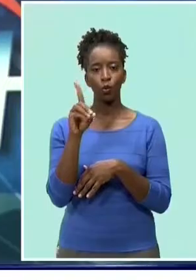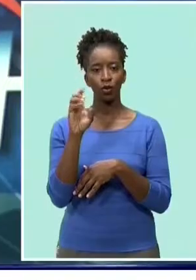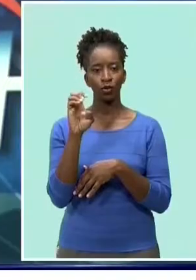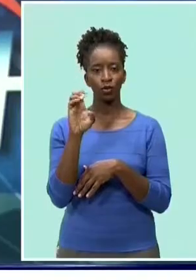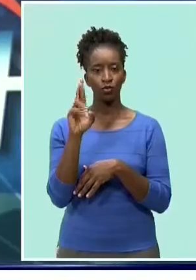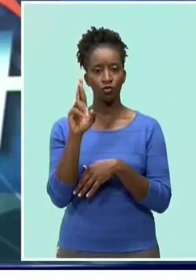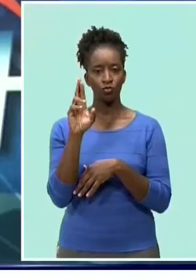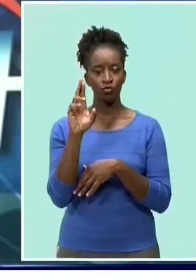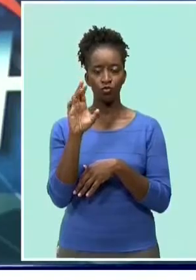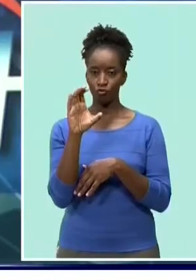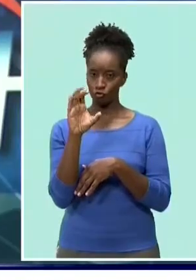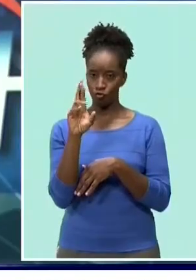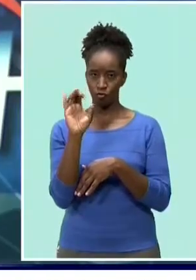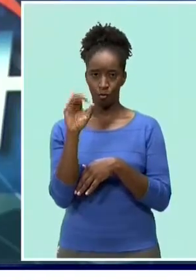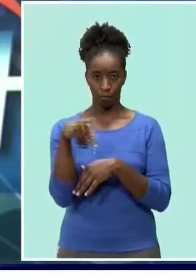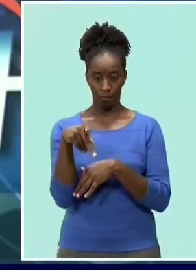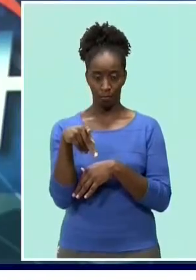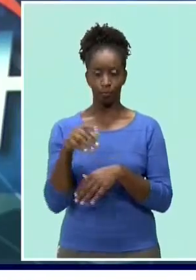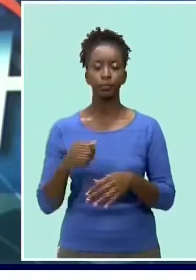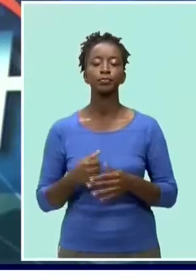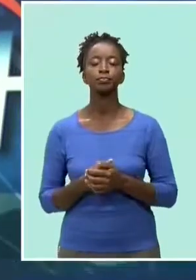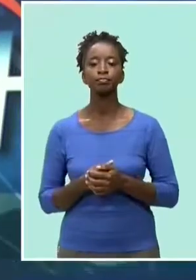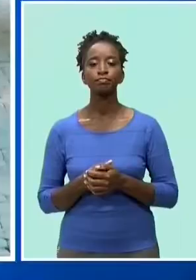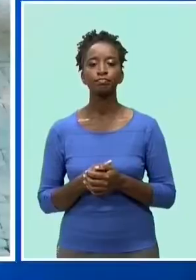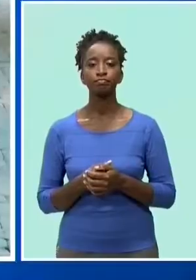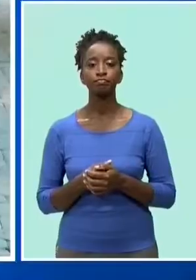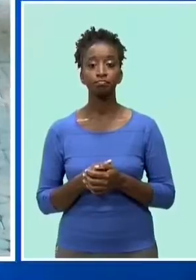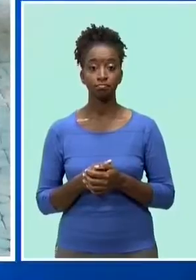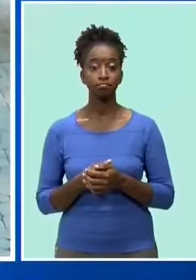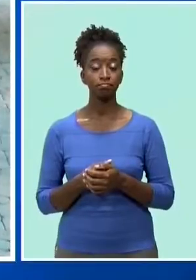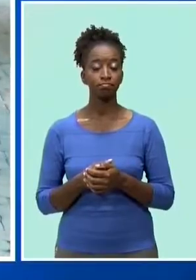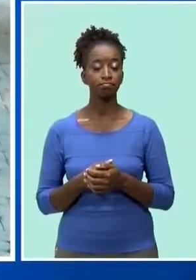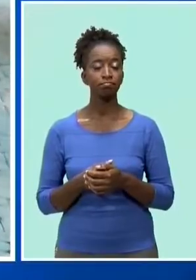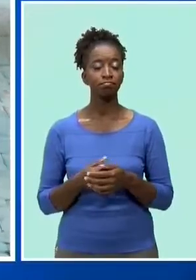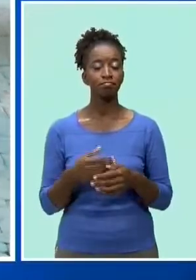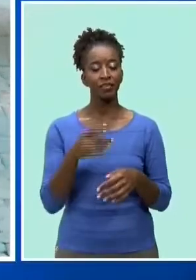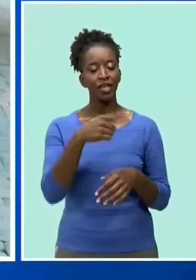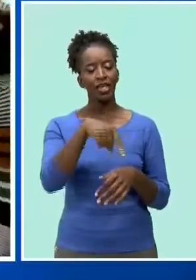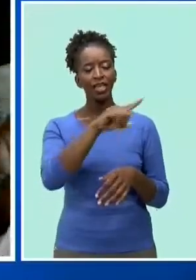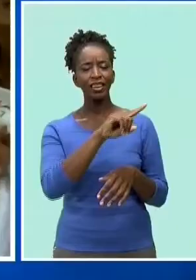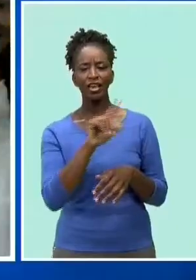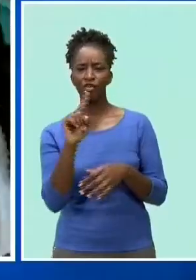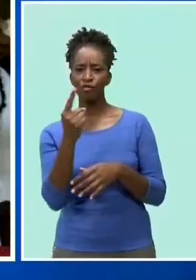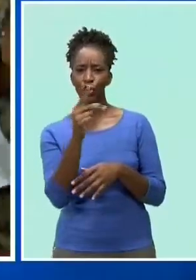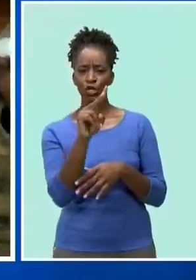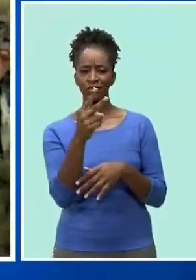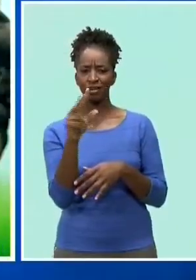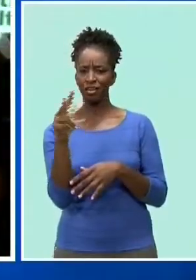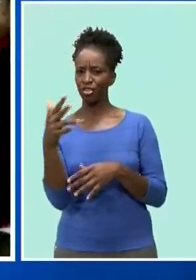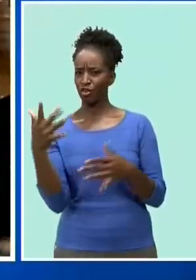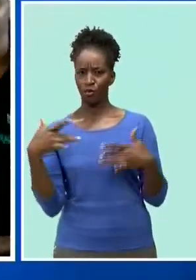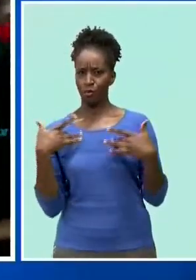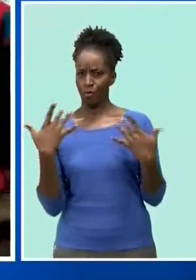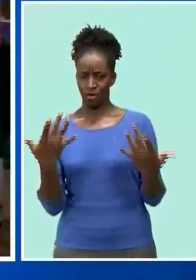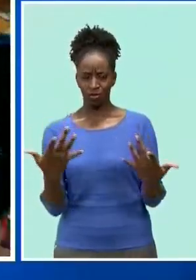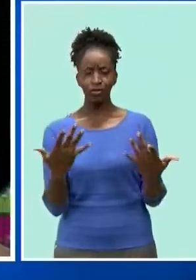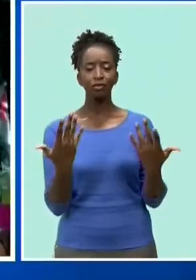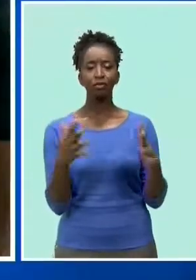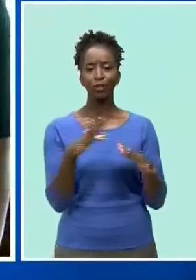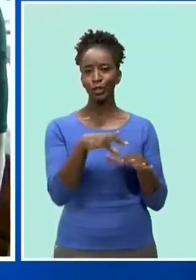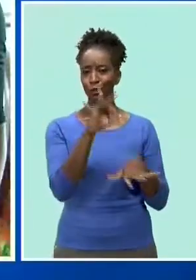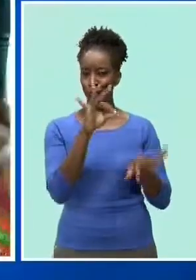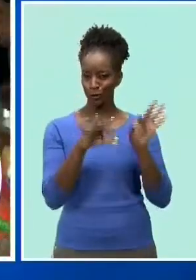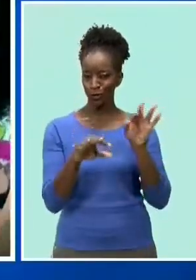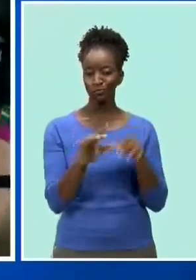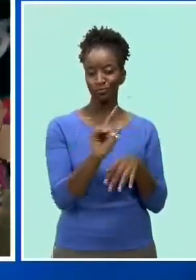that draw. The gate positions have been chosen and the big horses for next Friday's Calypso Derby are ready to go.